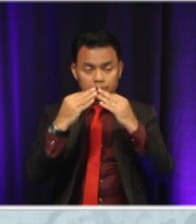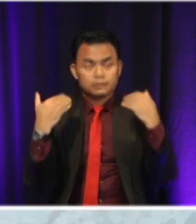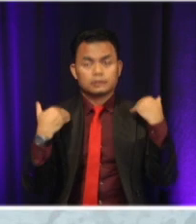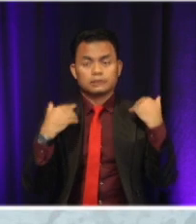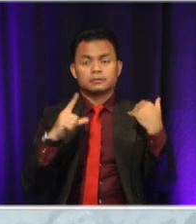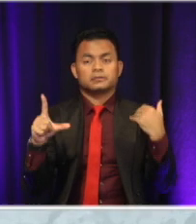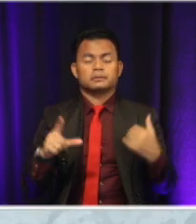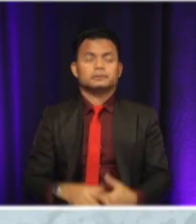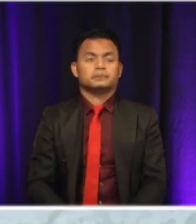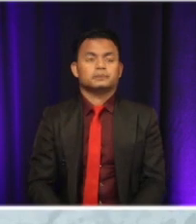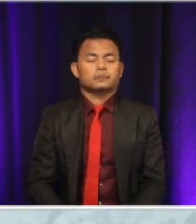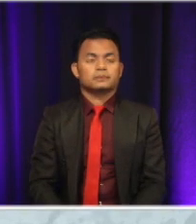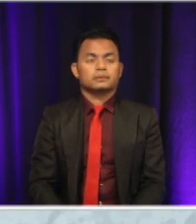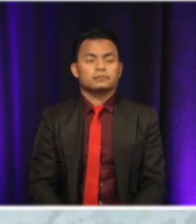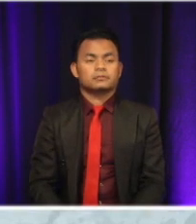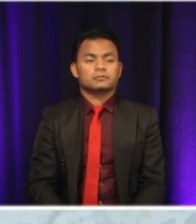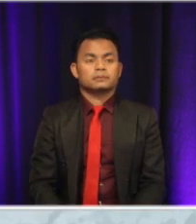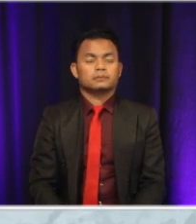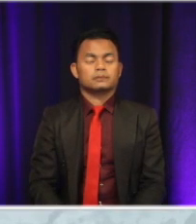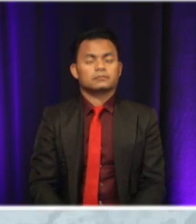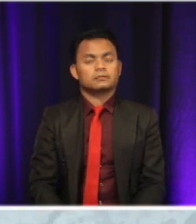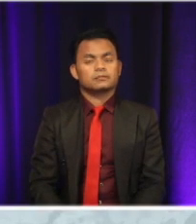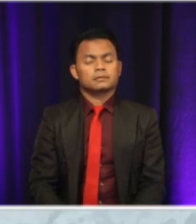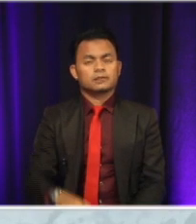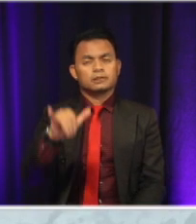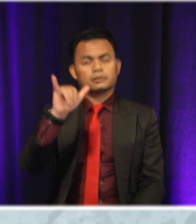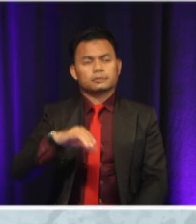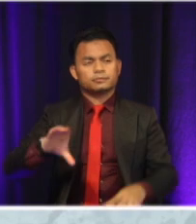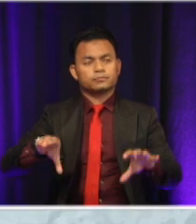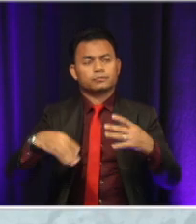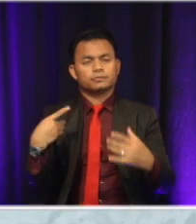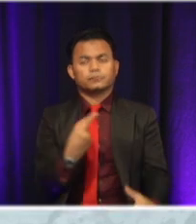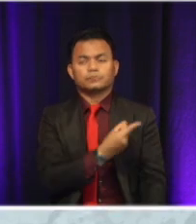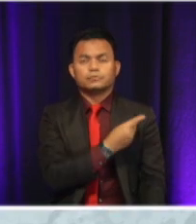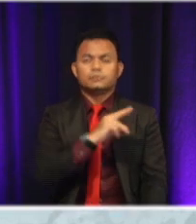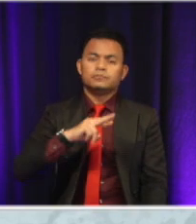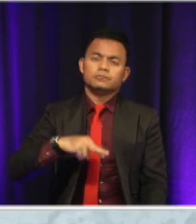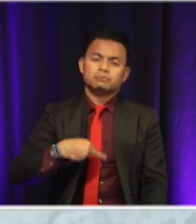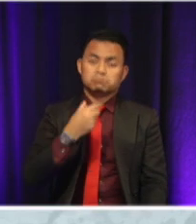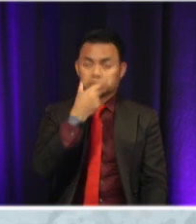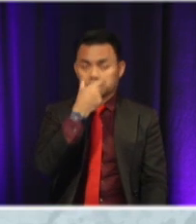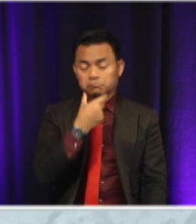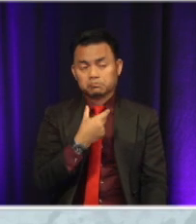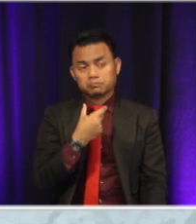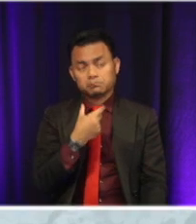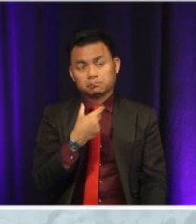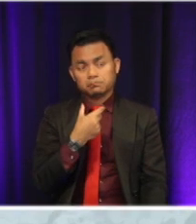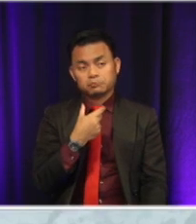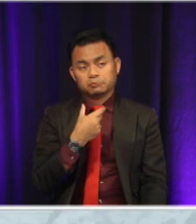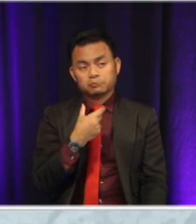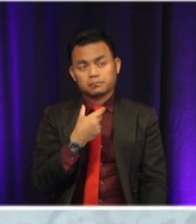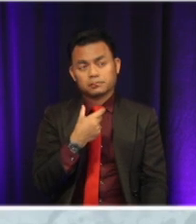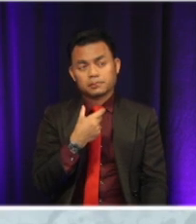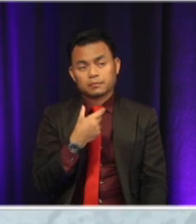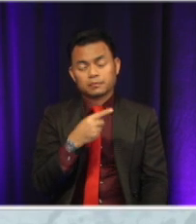play has been made sad. What's happened? Who said what? Why is it